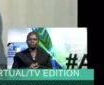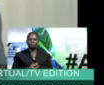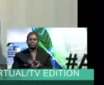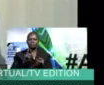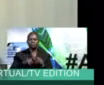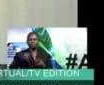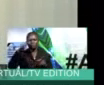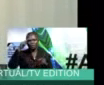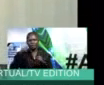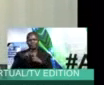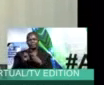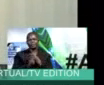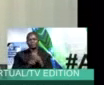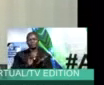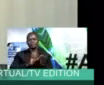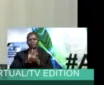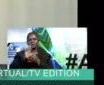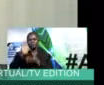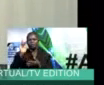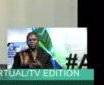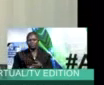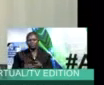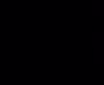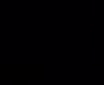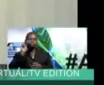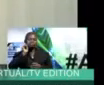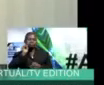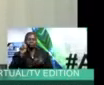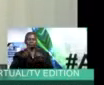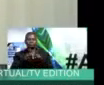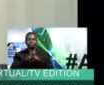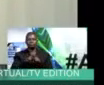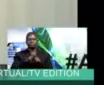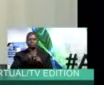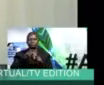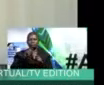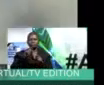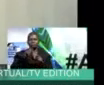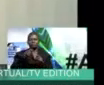as party to the Paris Agreement, clearly